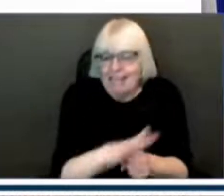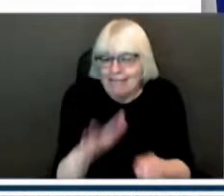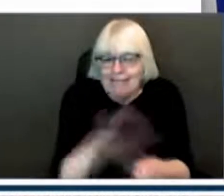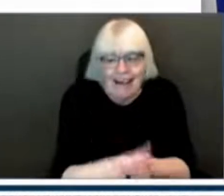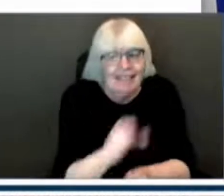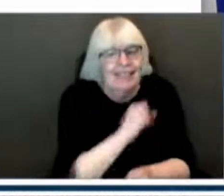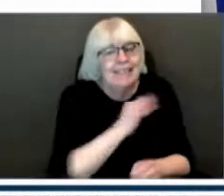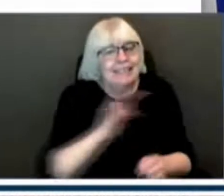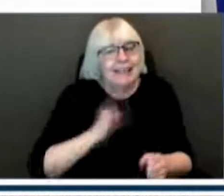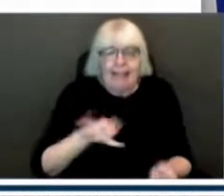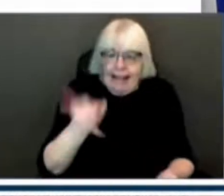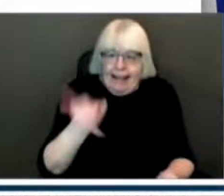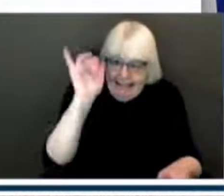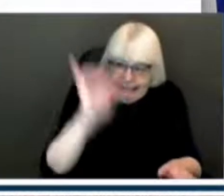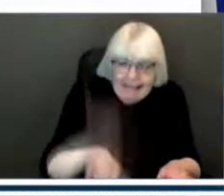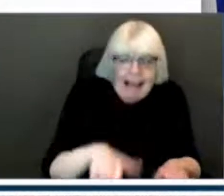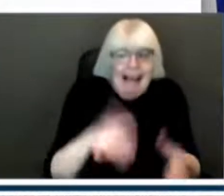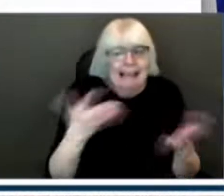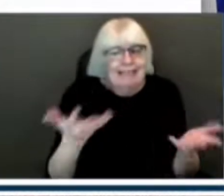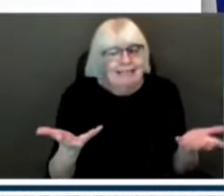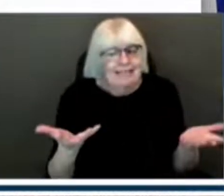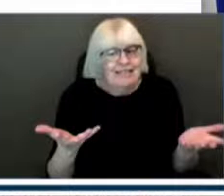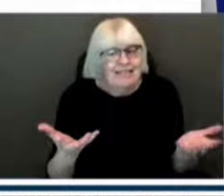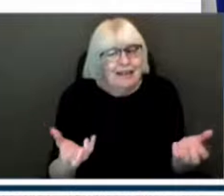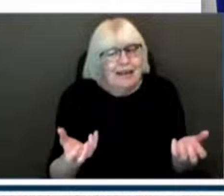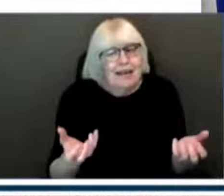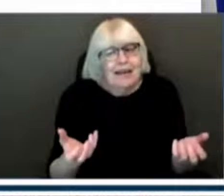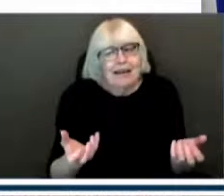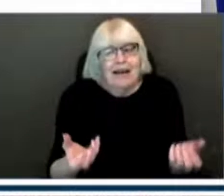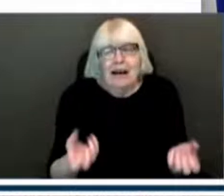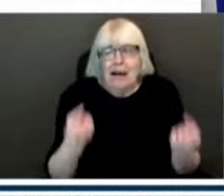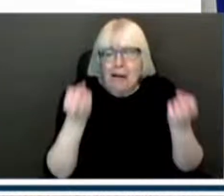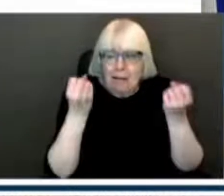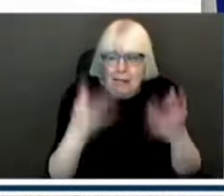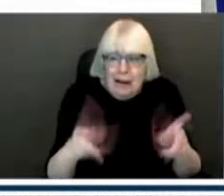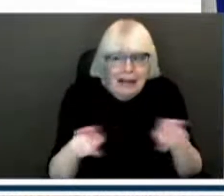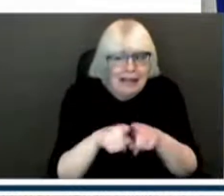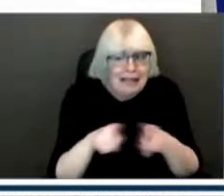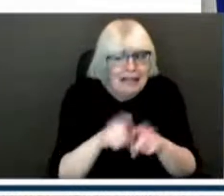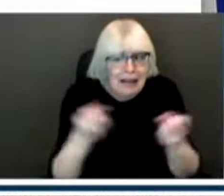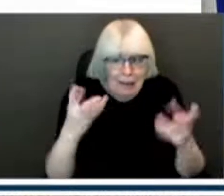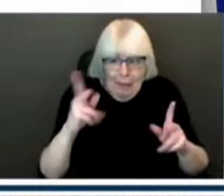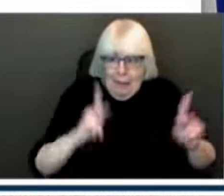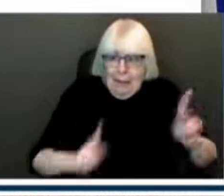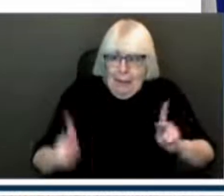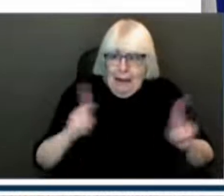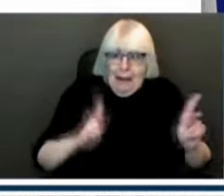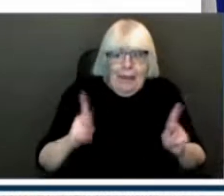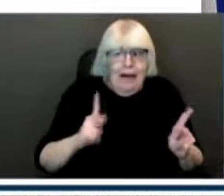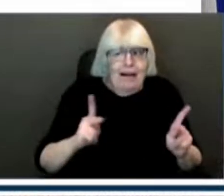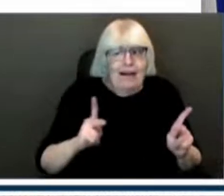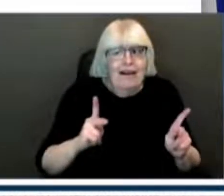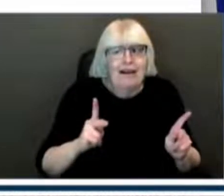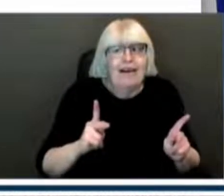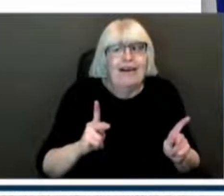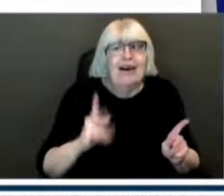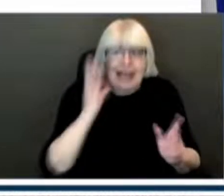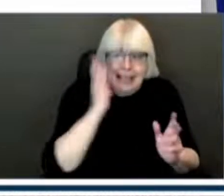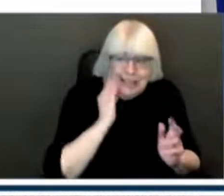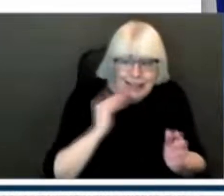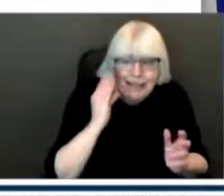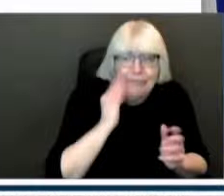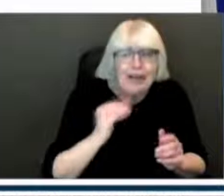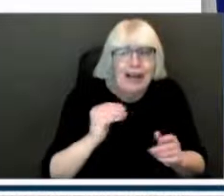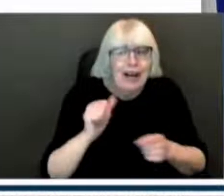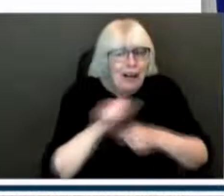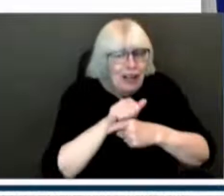time that there are hundreds of continuing care assistants in this province who are trained and amazing at what they do,